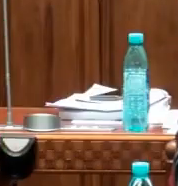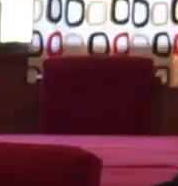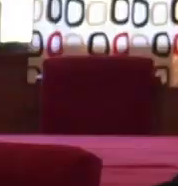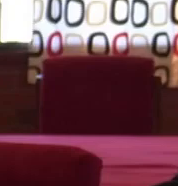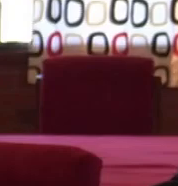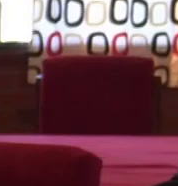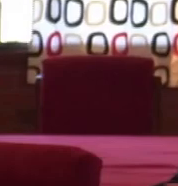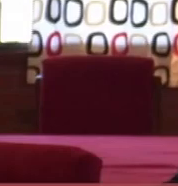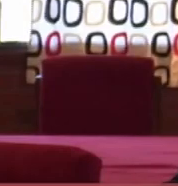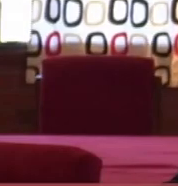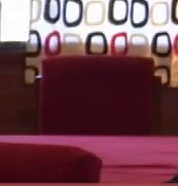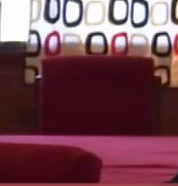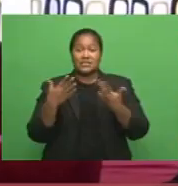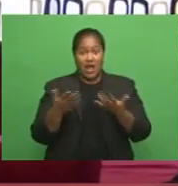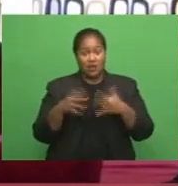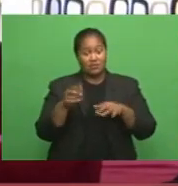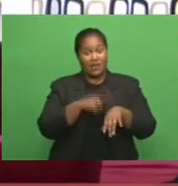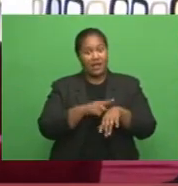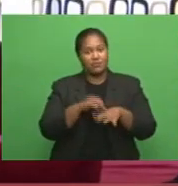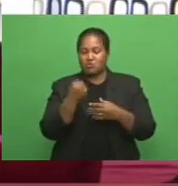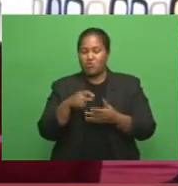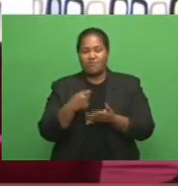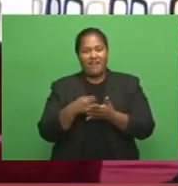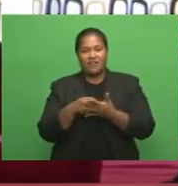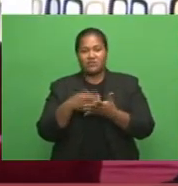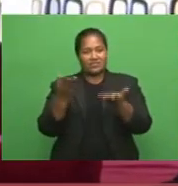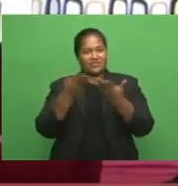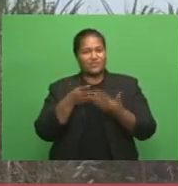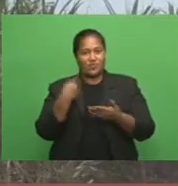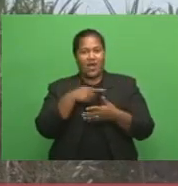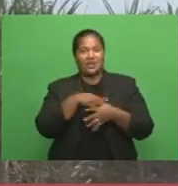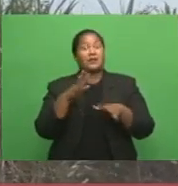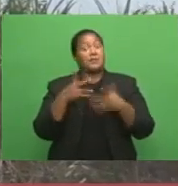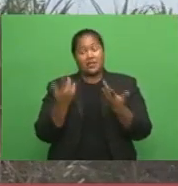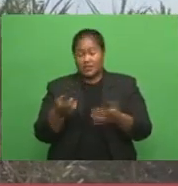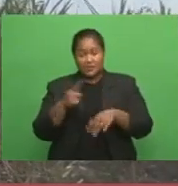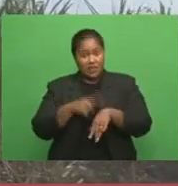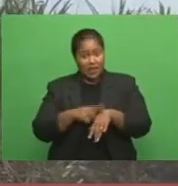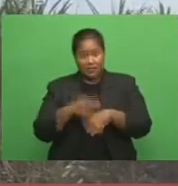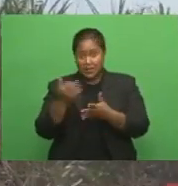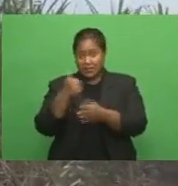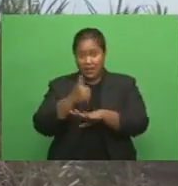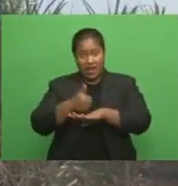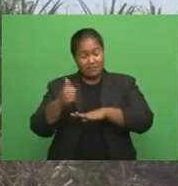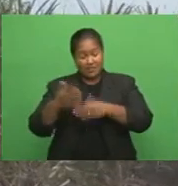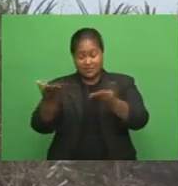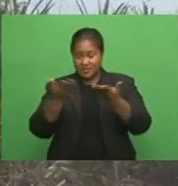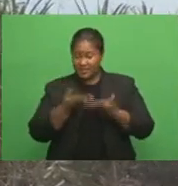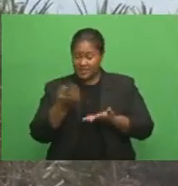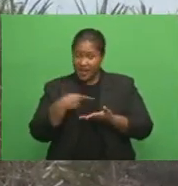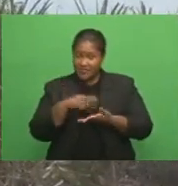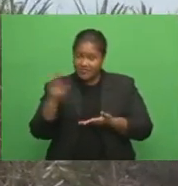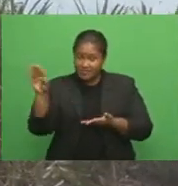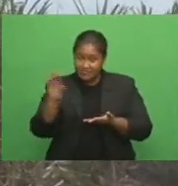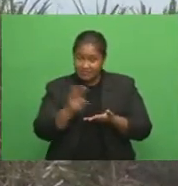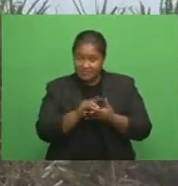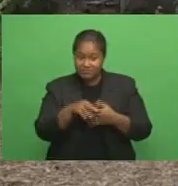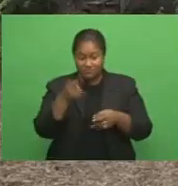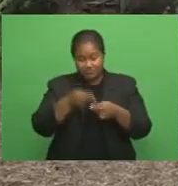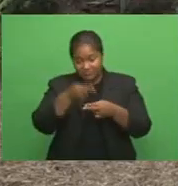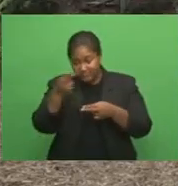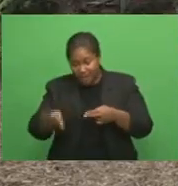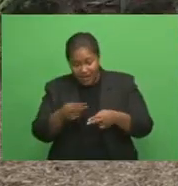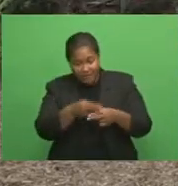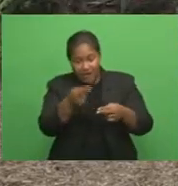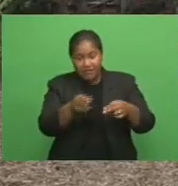year. But in our time, no money was given to us whatsoever. But this time, government been giving them grant to plow the field and